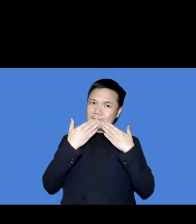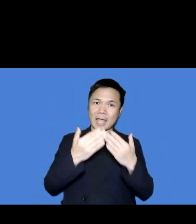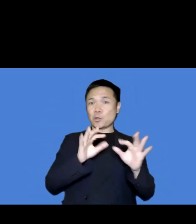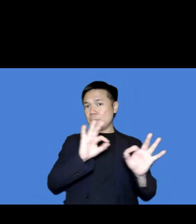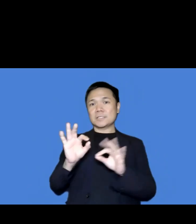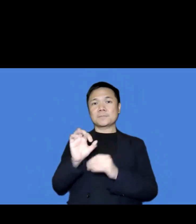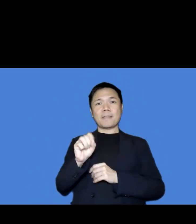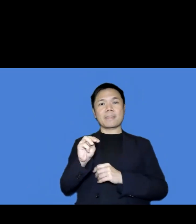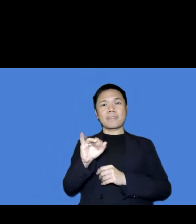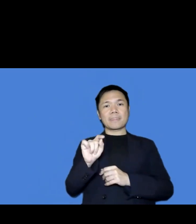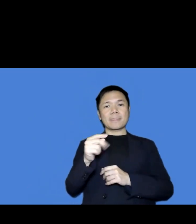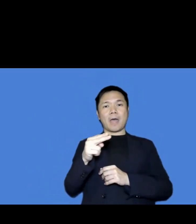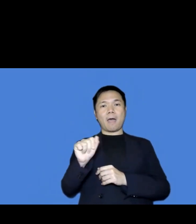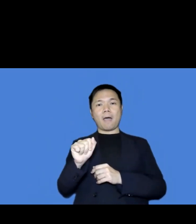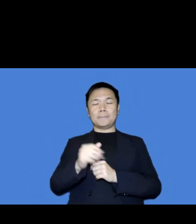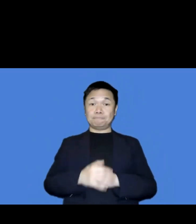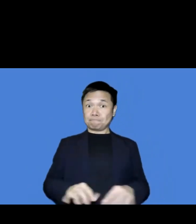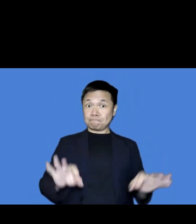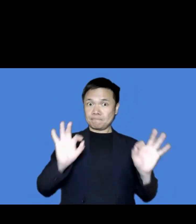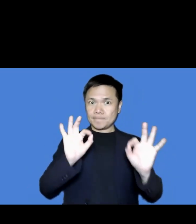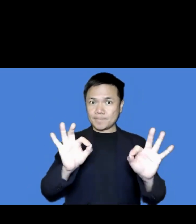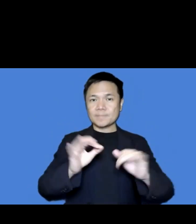Smita. All right.